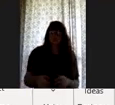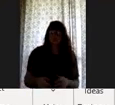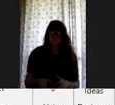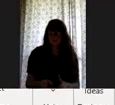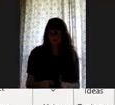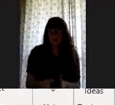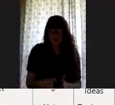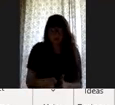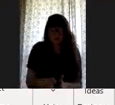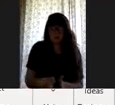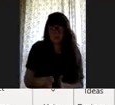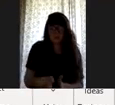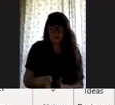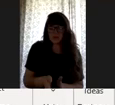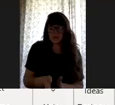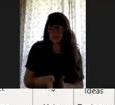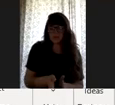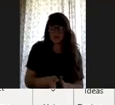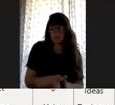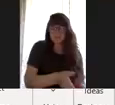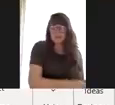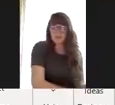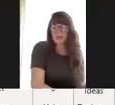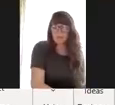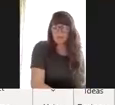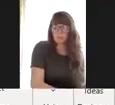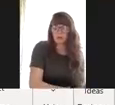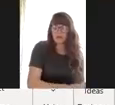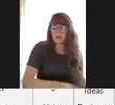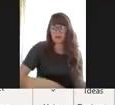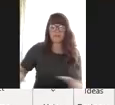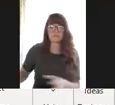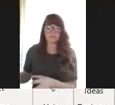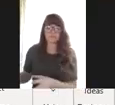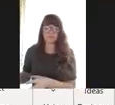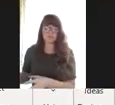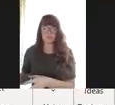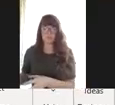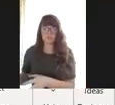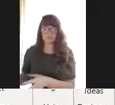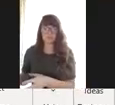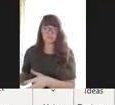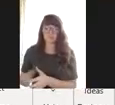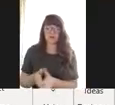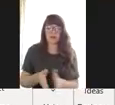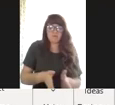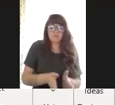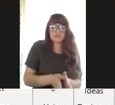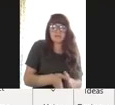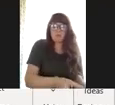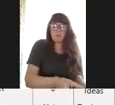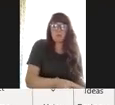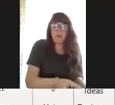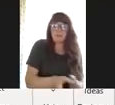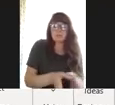hope. Right. So one of them is gearing more towards what's going to happen, what, like, our future terms, like, what this is